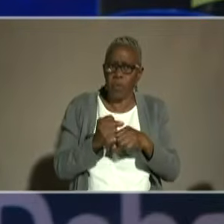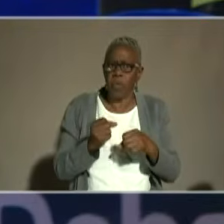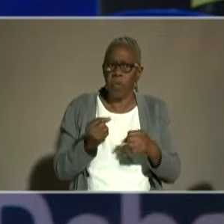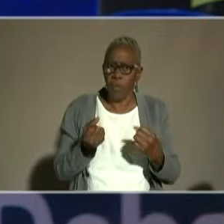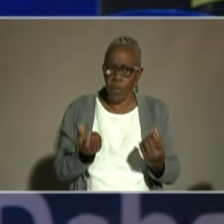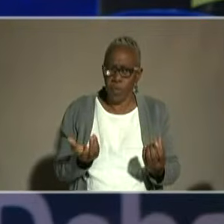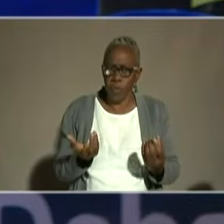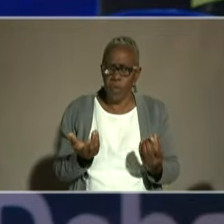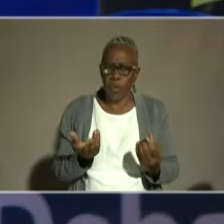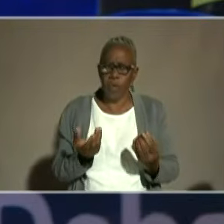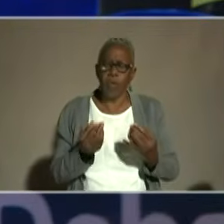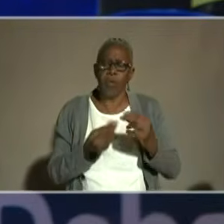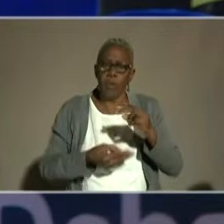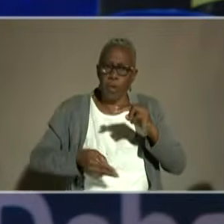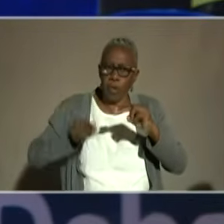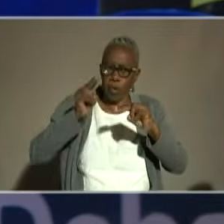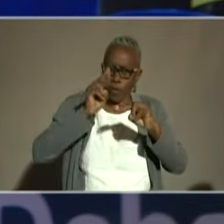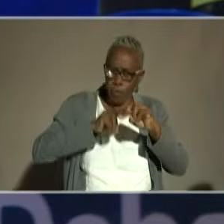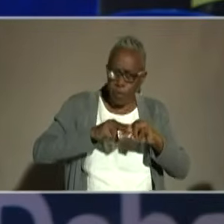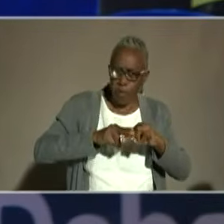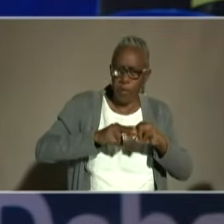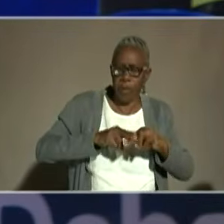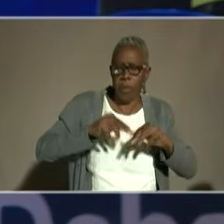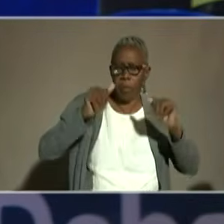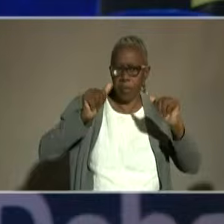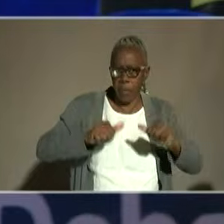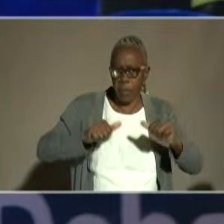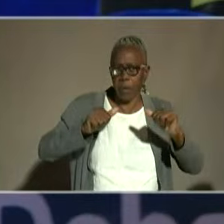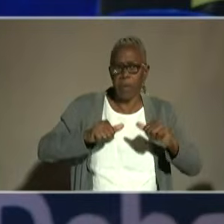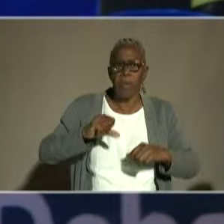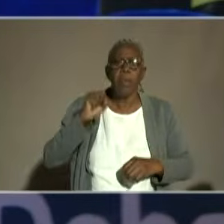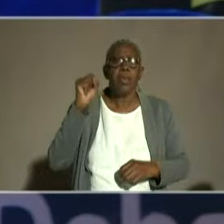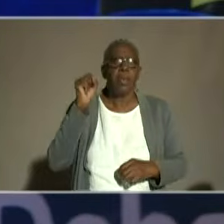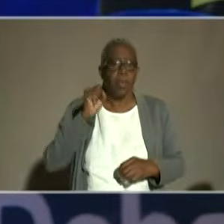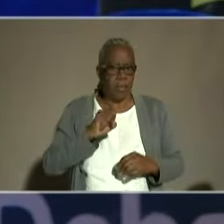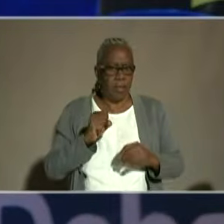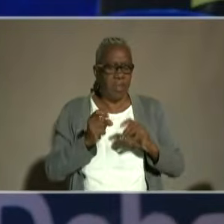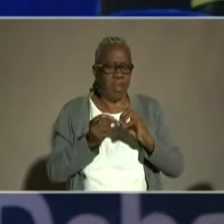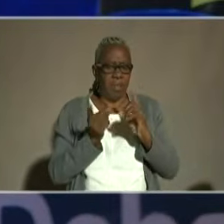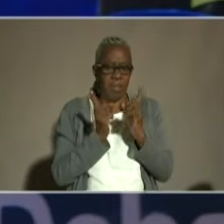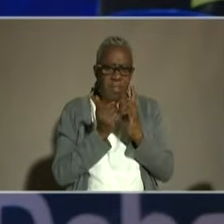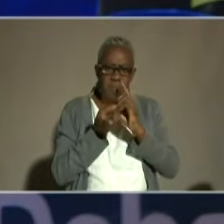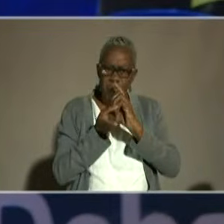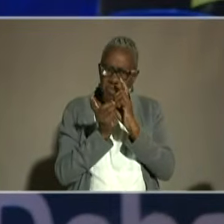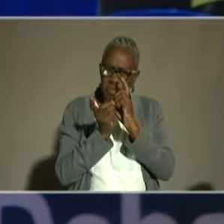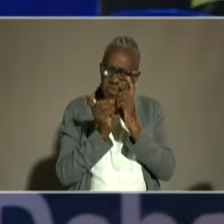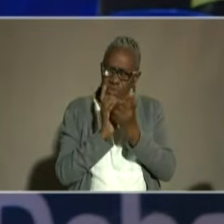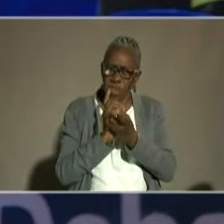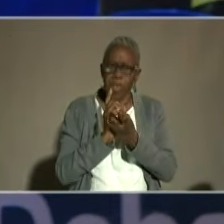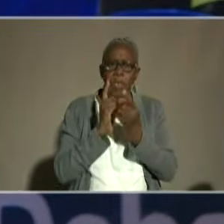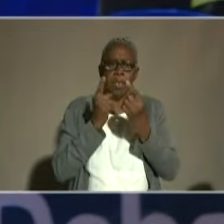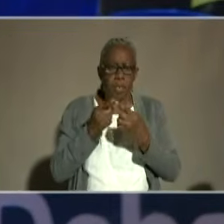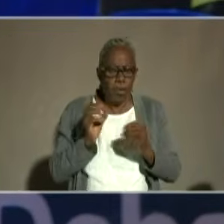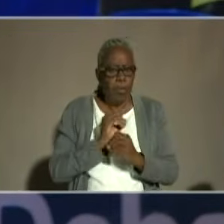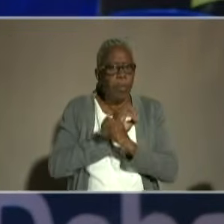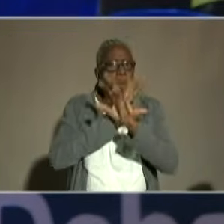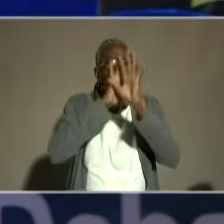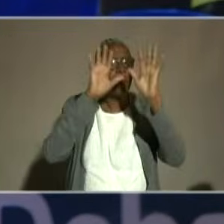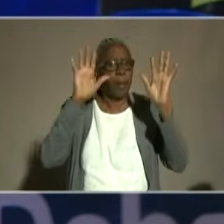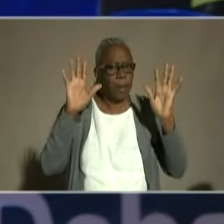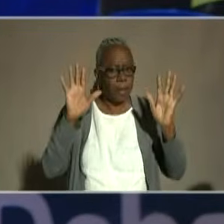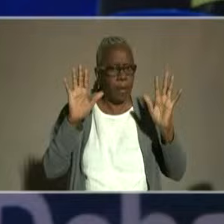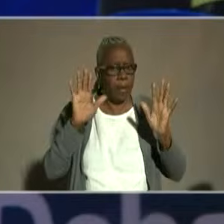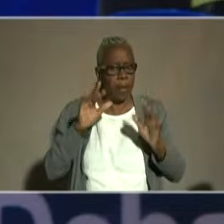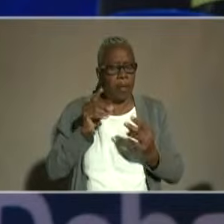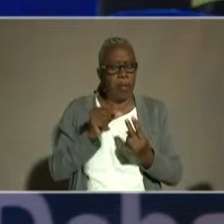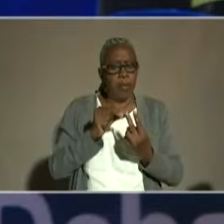the enforcement capabilities. And yes, there are some legislative changes that need to be clarified, particularly